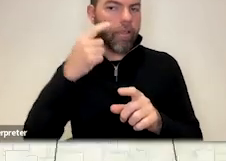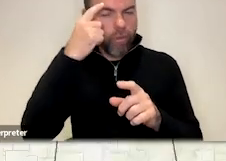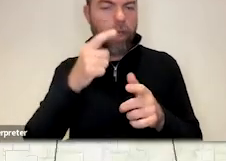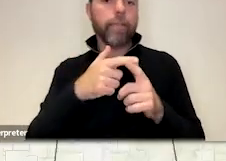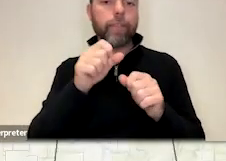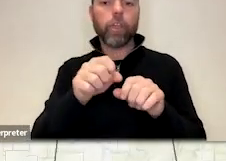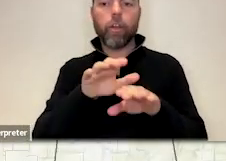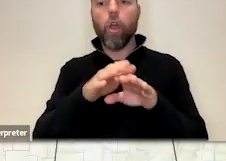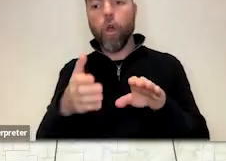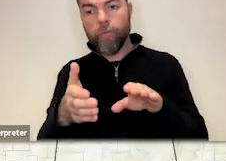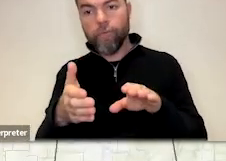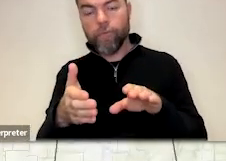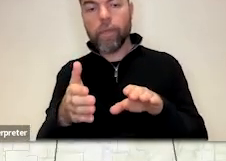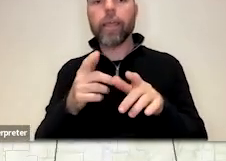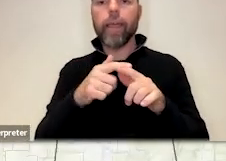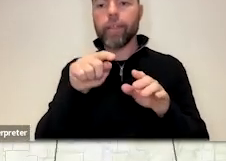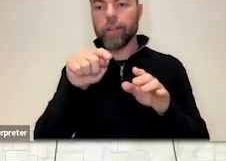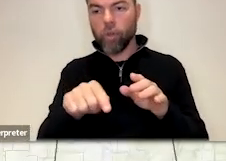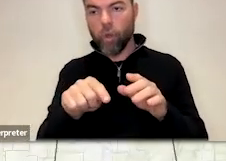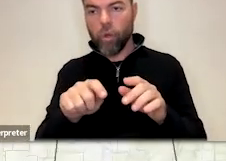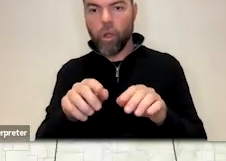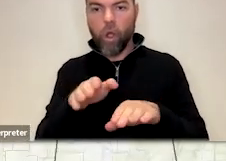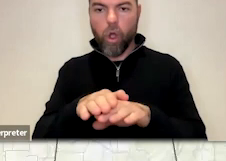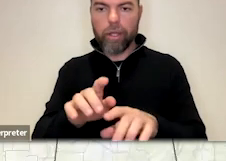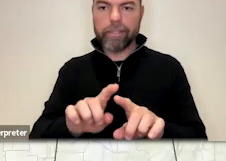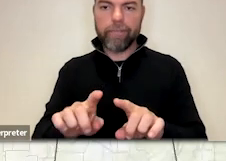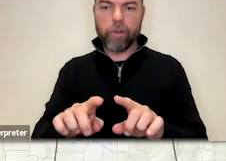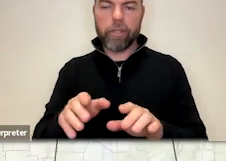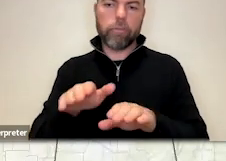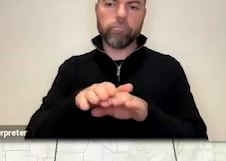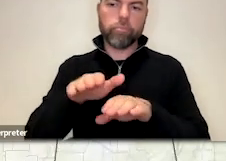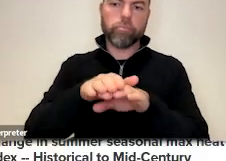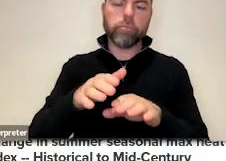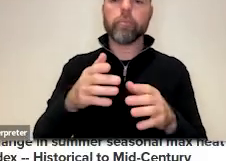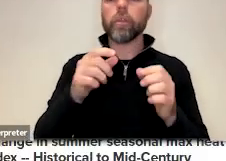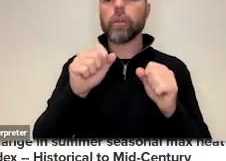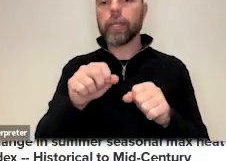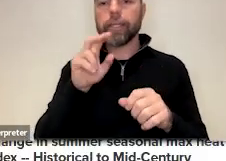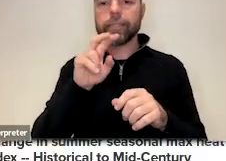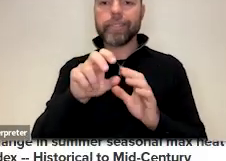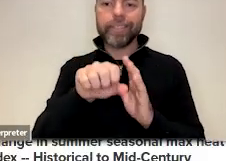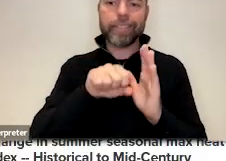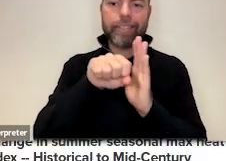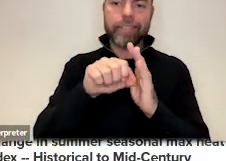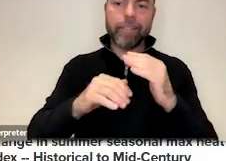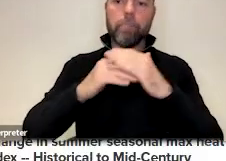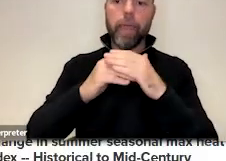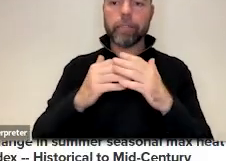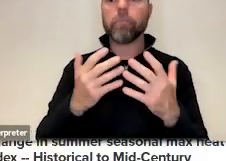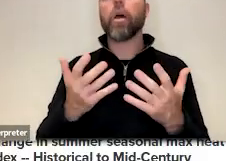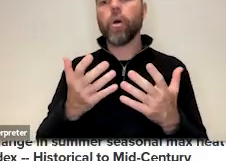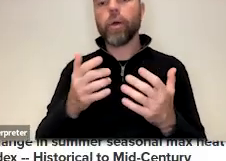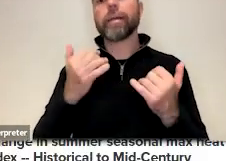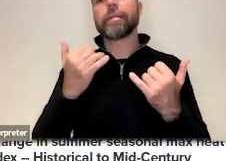back off and kind of come down and toggle on some different layers. We can look at seasonal maximums. All right,